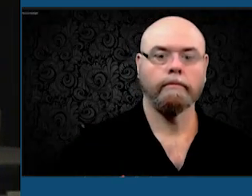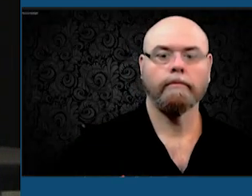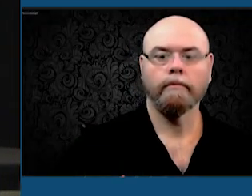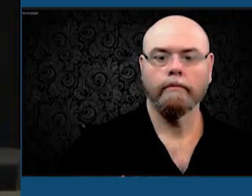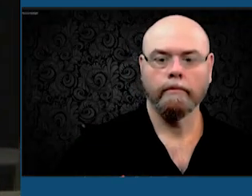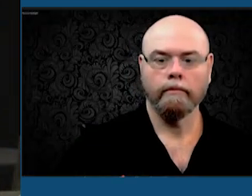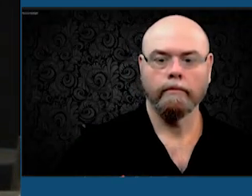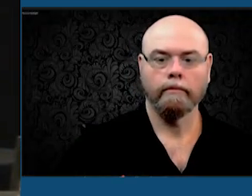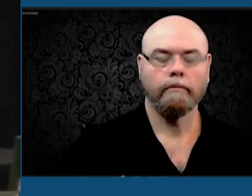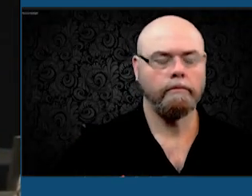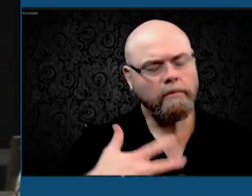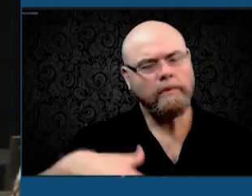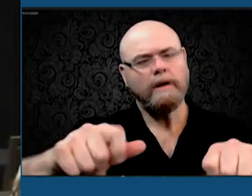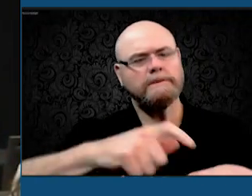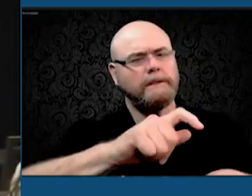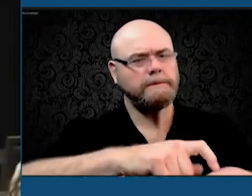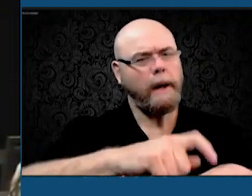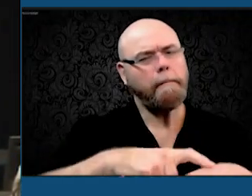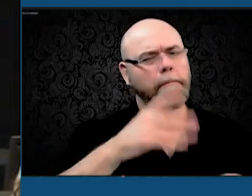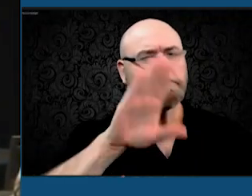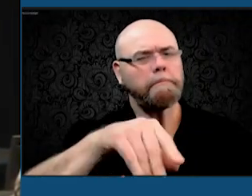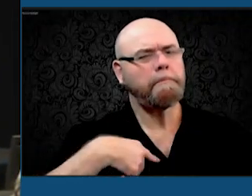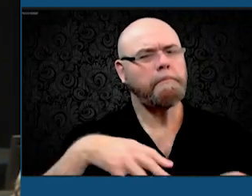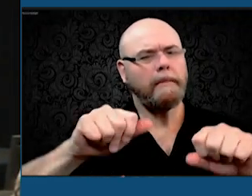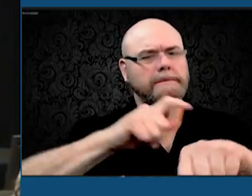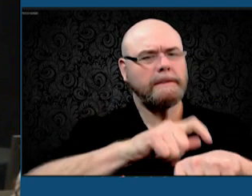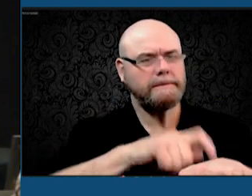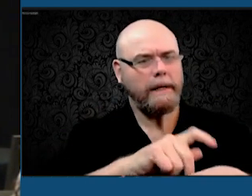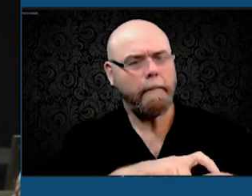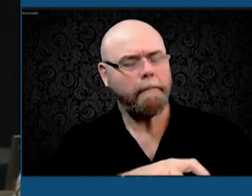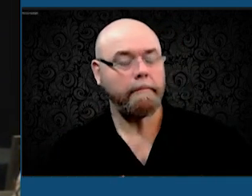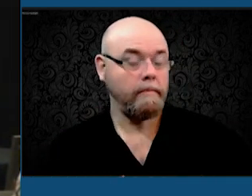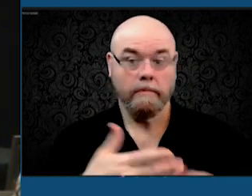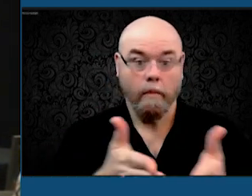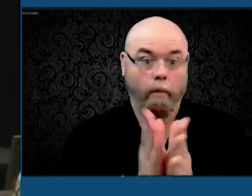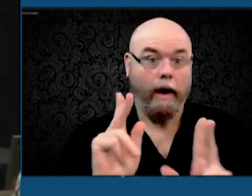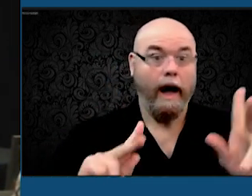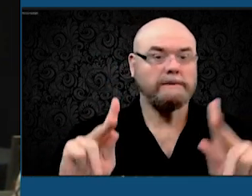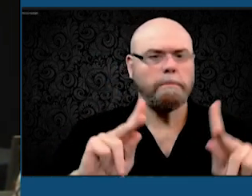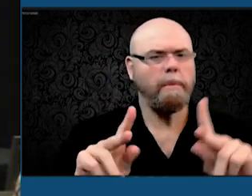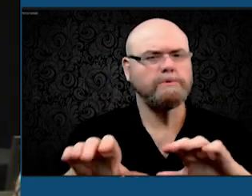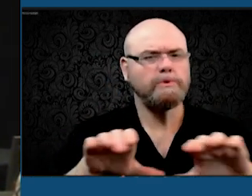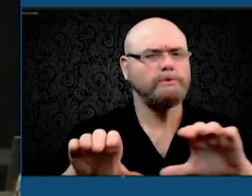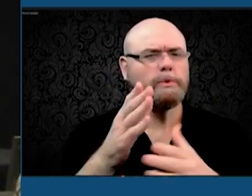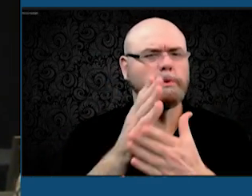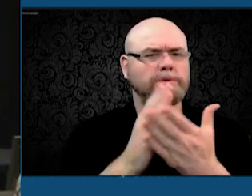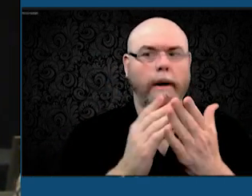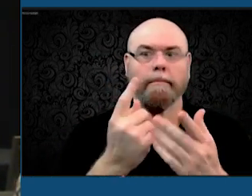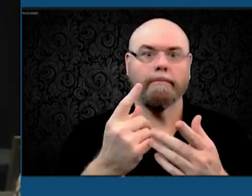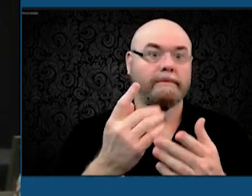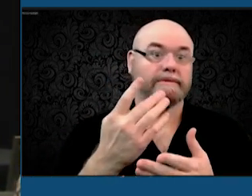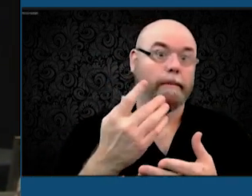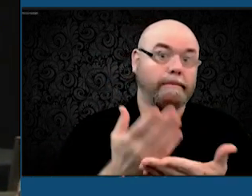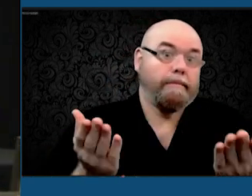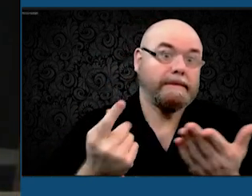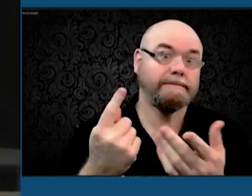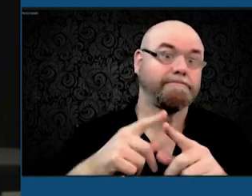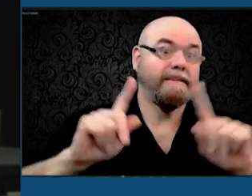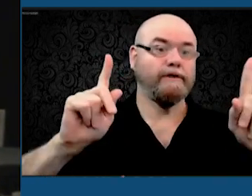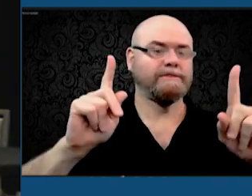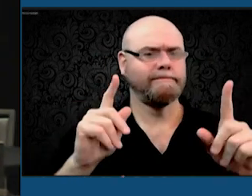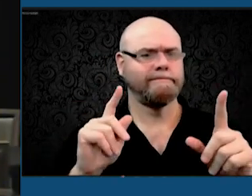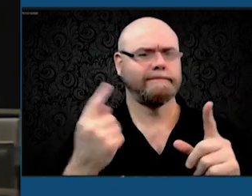takes time. There's no doubt about it. We're asking people to do something different, to do something new. So we're going to